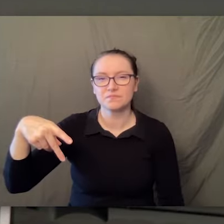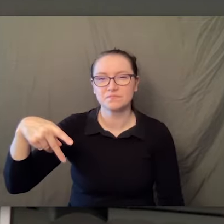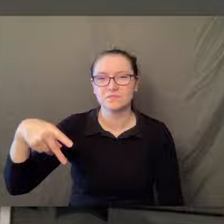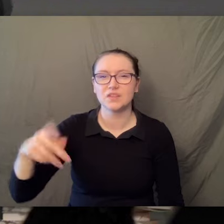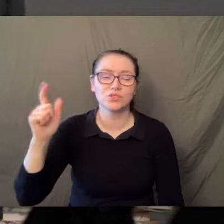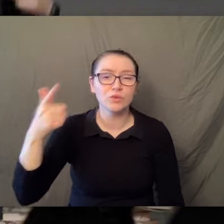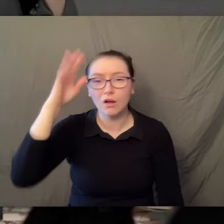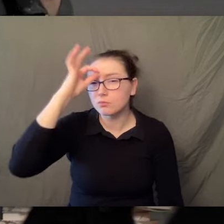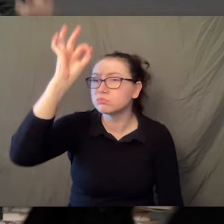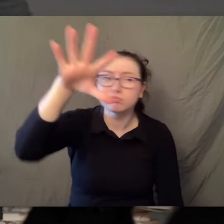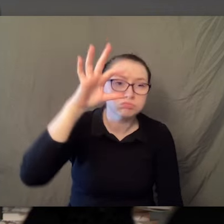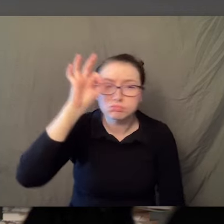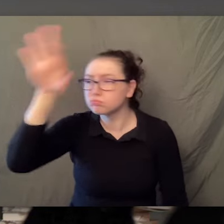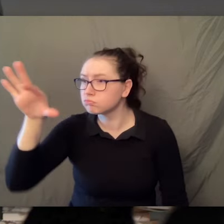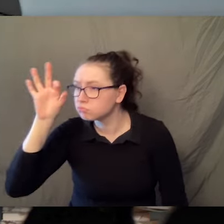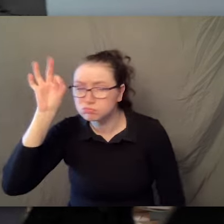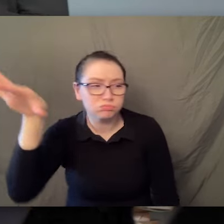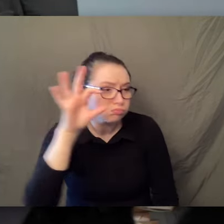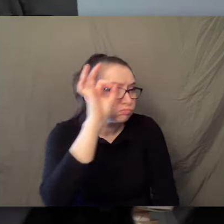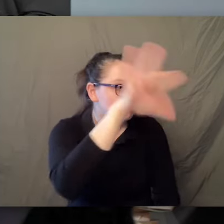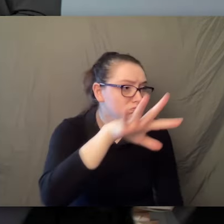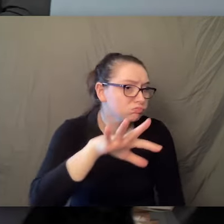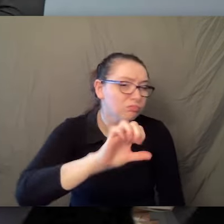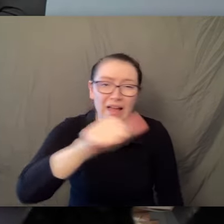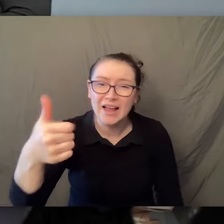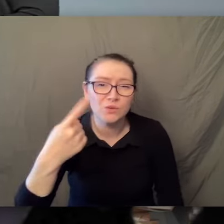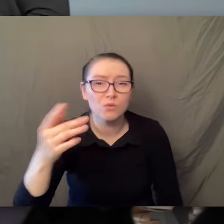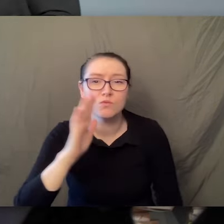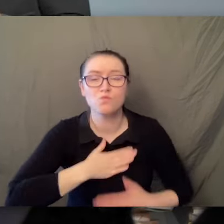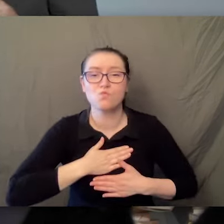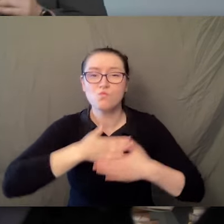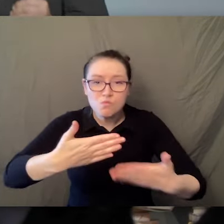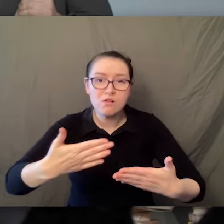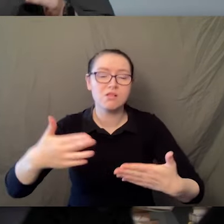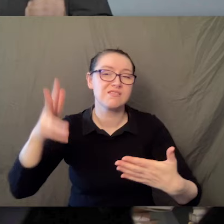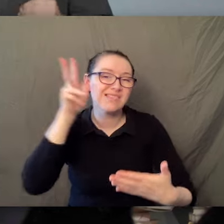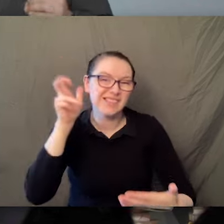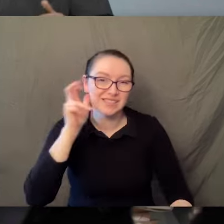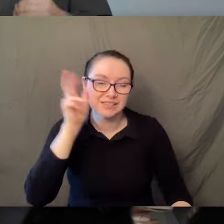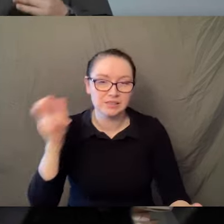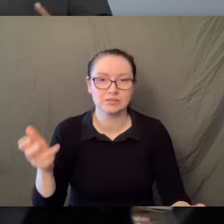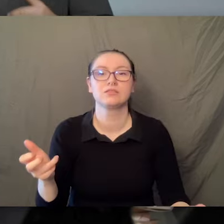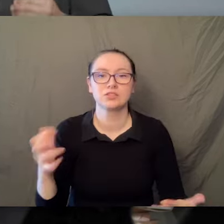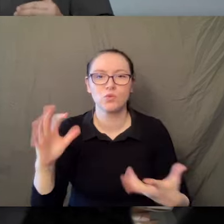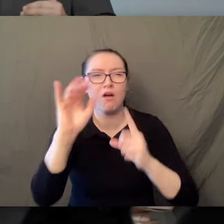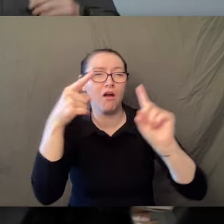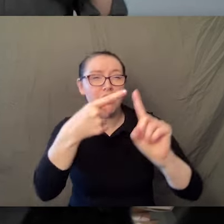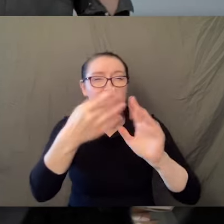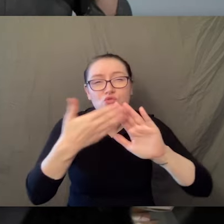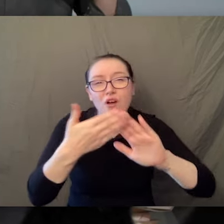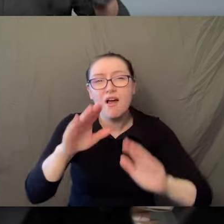pitched idea after idea to any VC that would listen to you, just to reach your perceived goal of making it